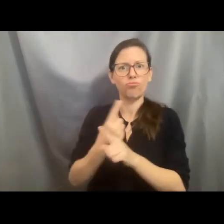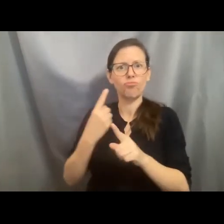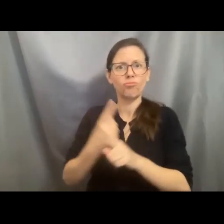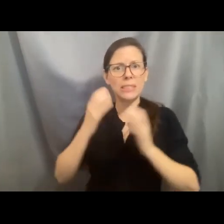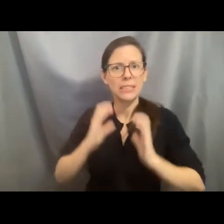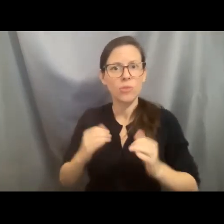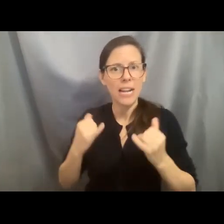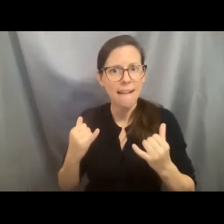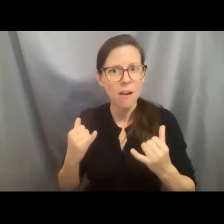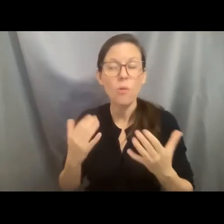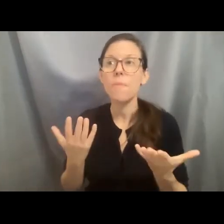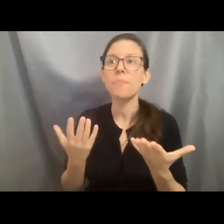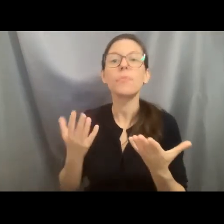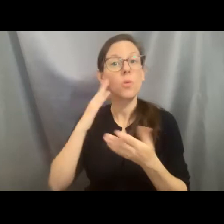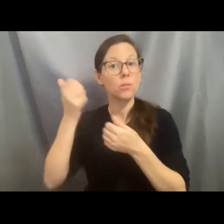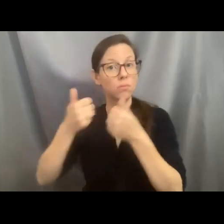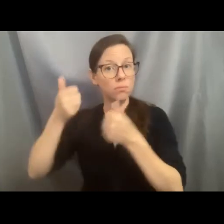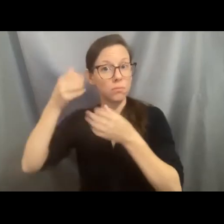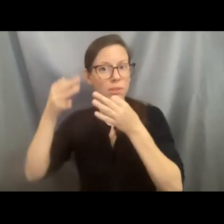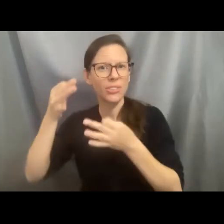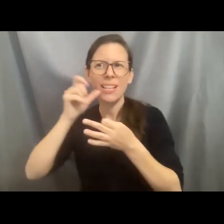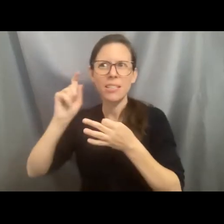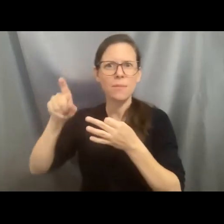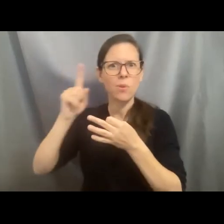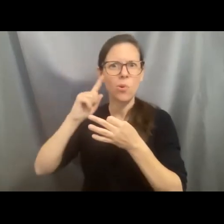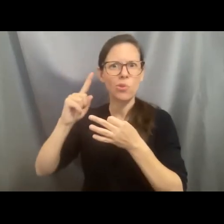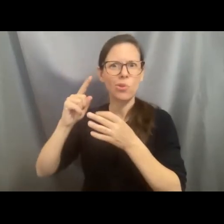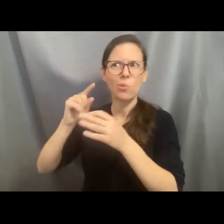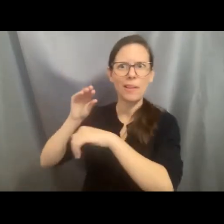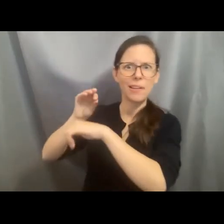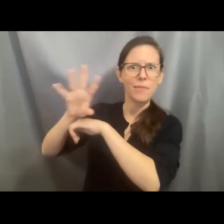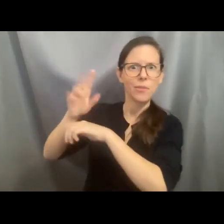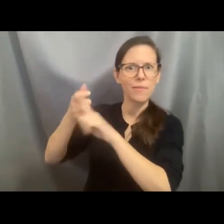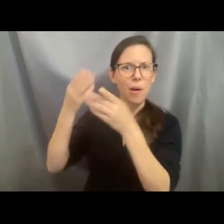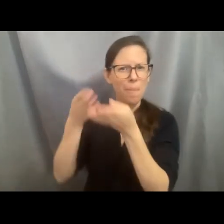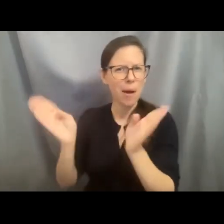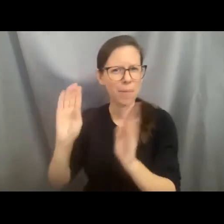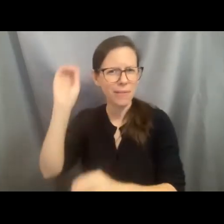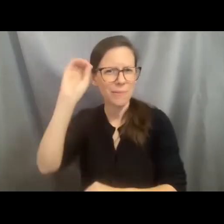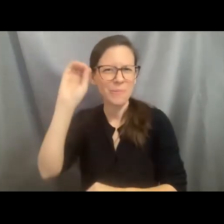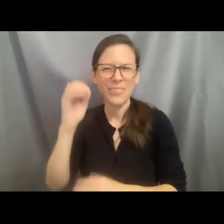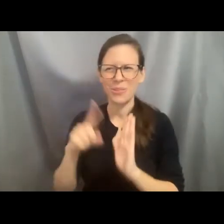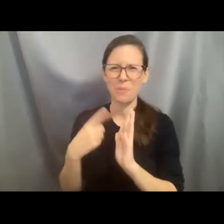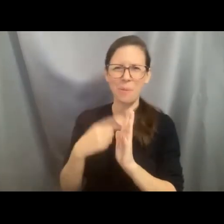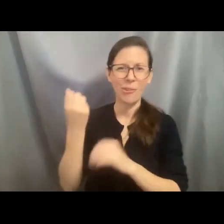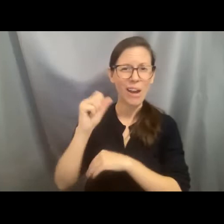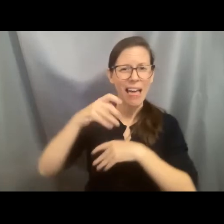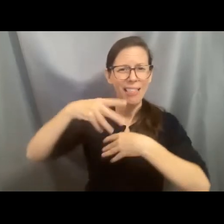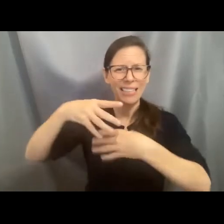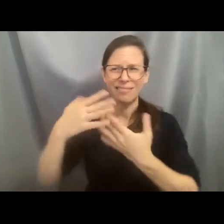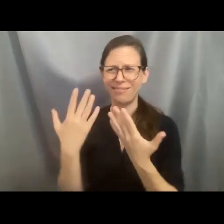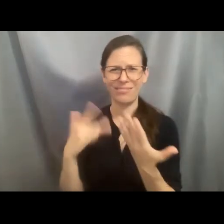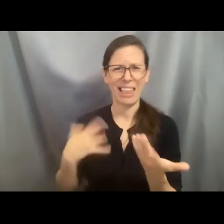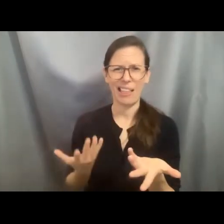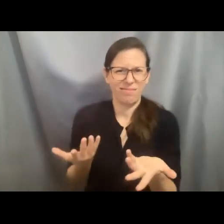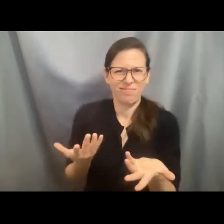we know that the Supreme Court is not supposed to be influenced by public opinion. So sometimes rallies don't feel like the best thing. So what is the